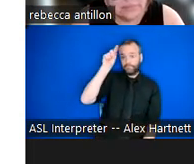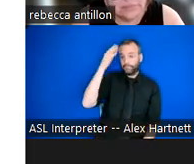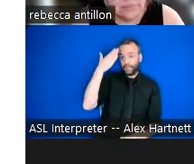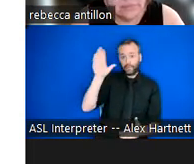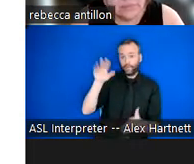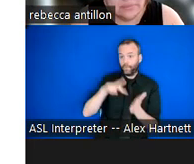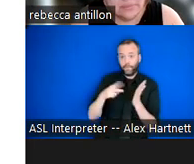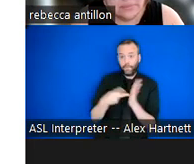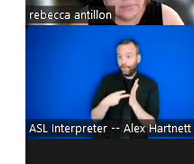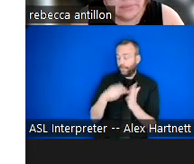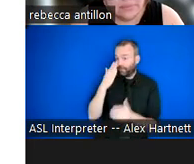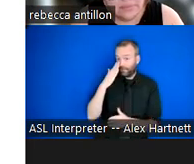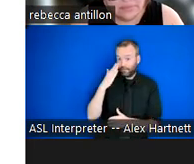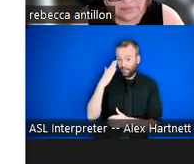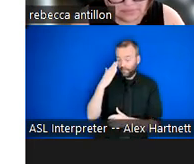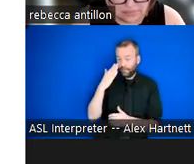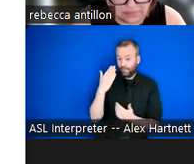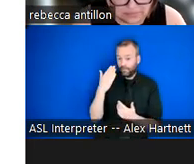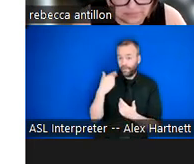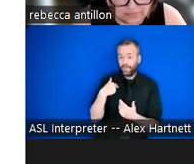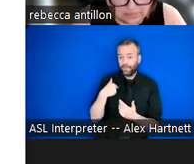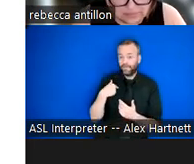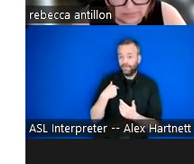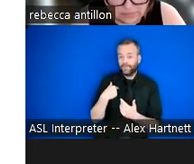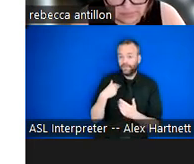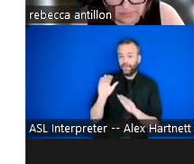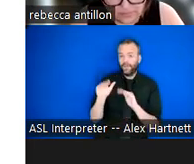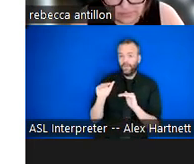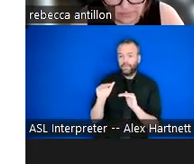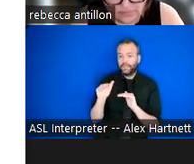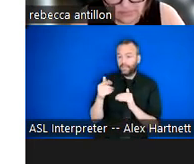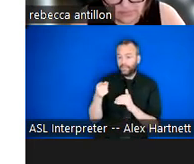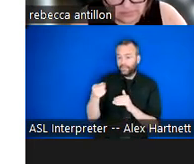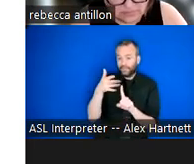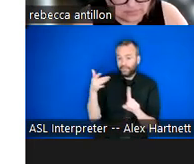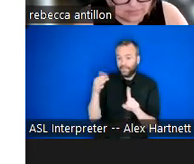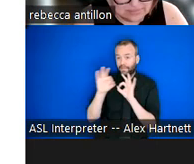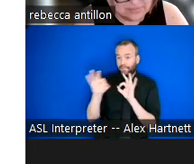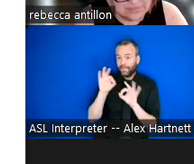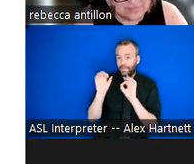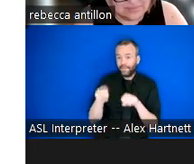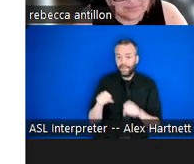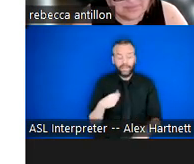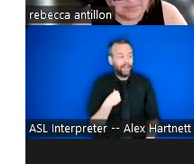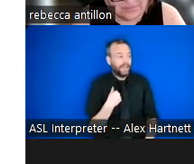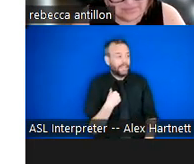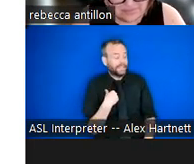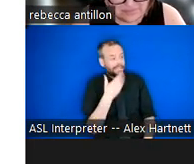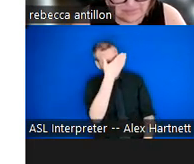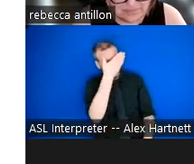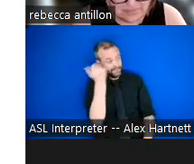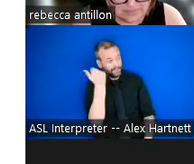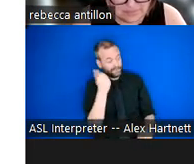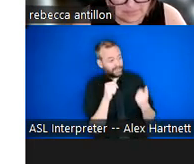Gotcha. Okay. For some reason, I don't recall that specific specific term, but definitely.